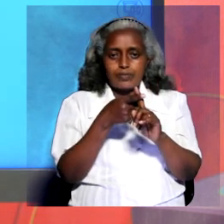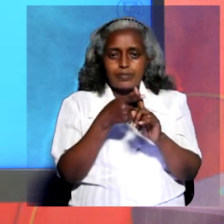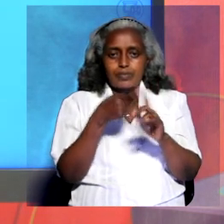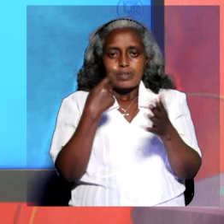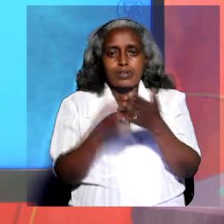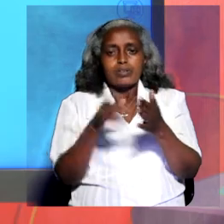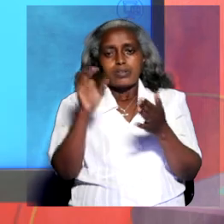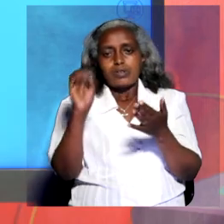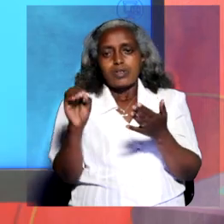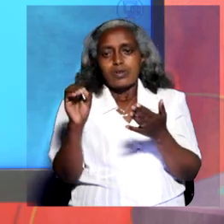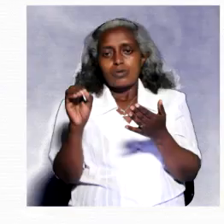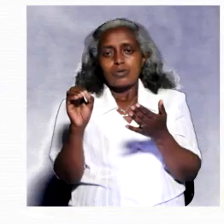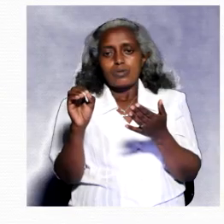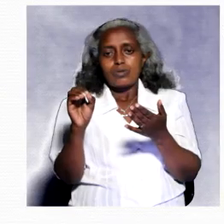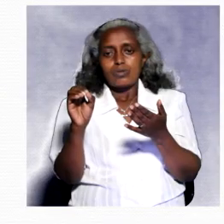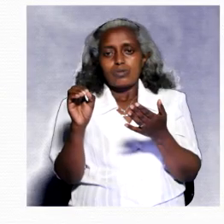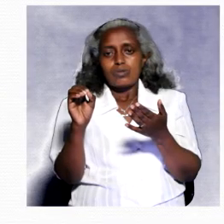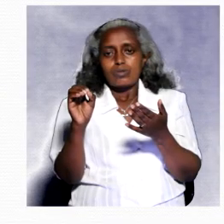Here it is 0.